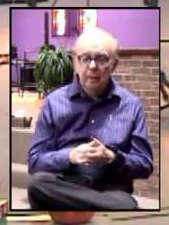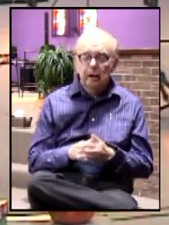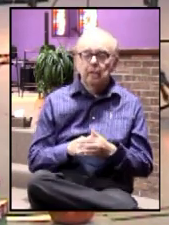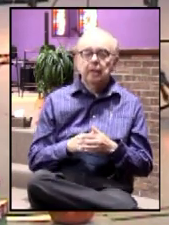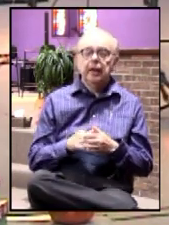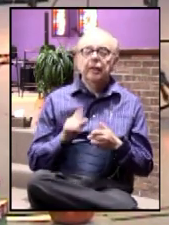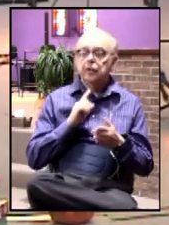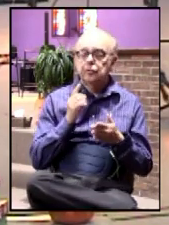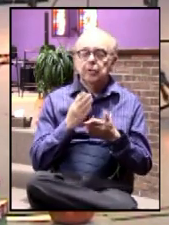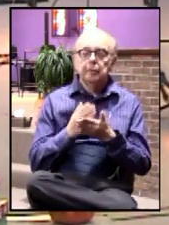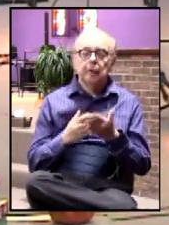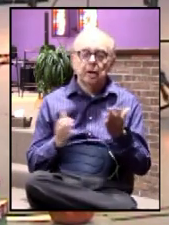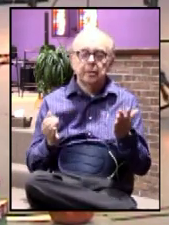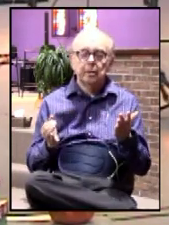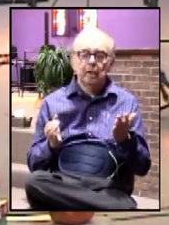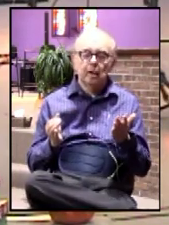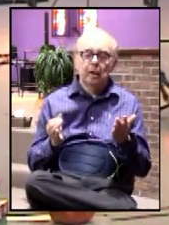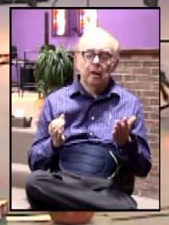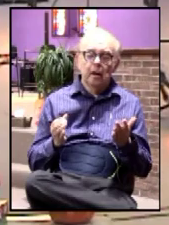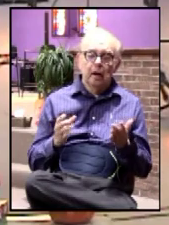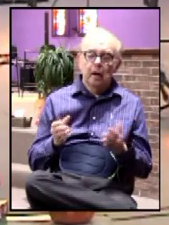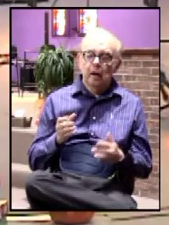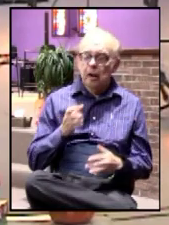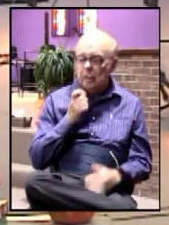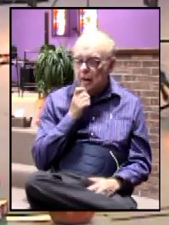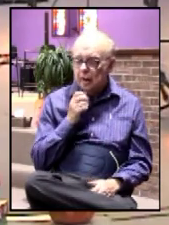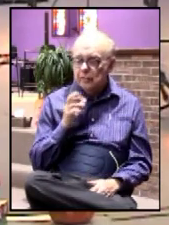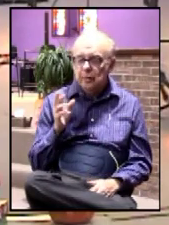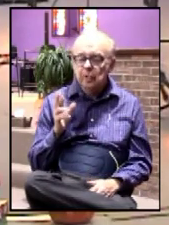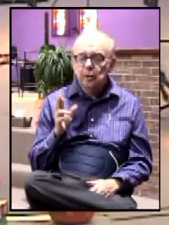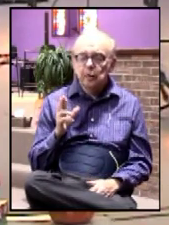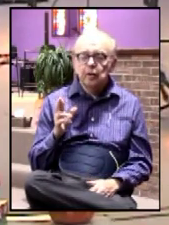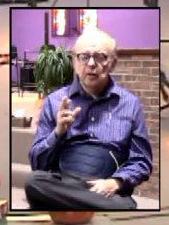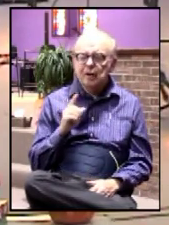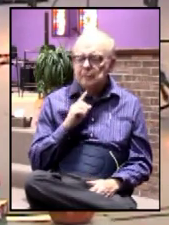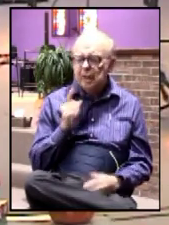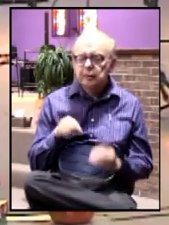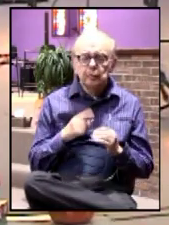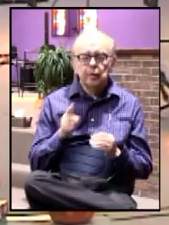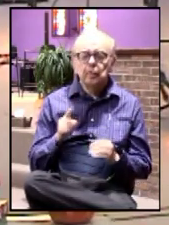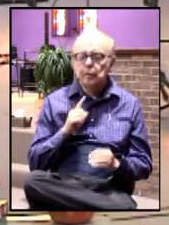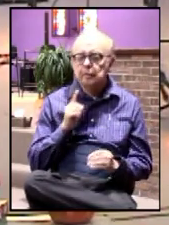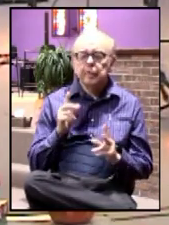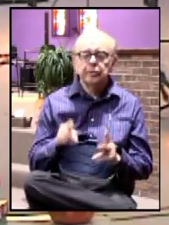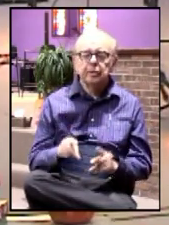And this was part of who he really was.